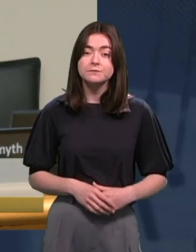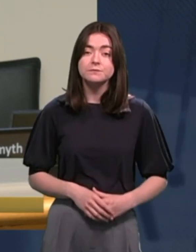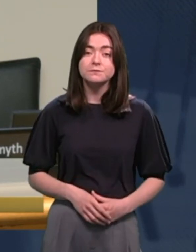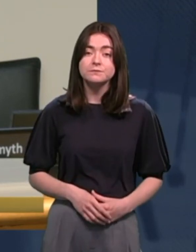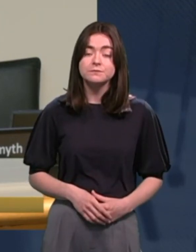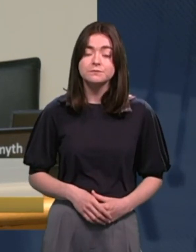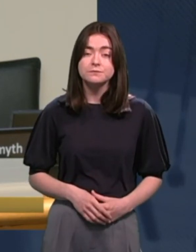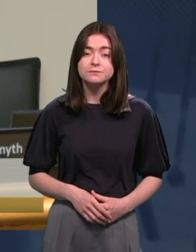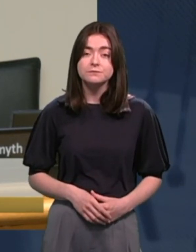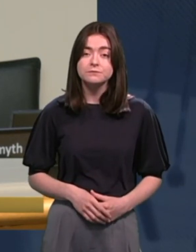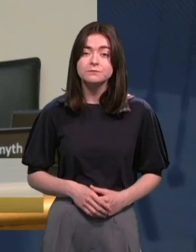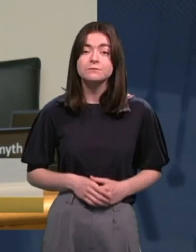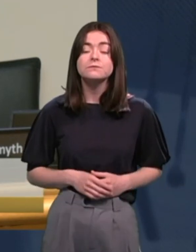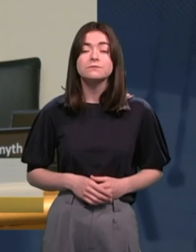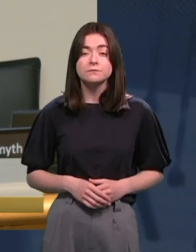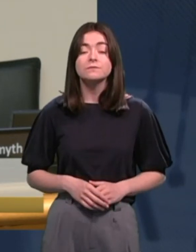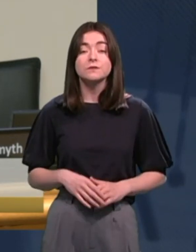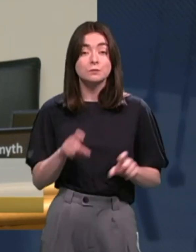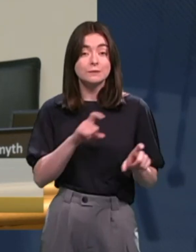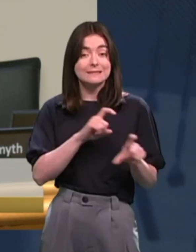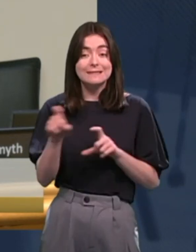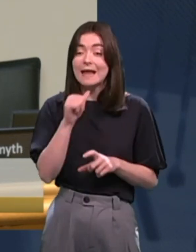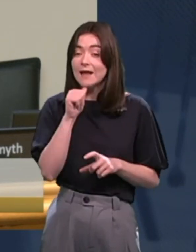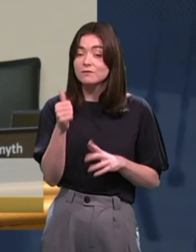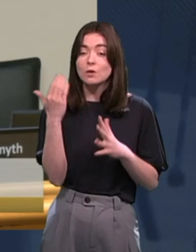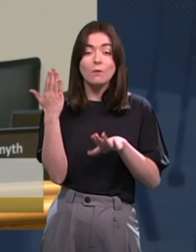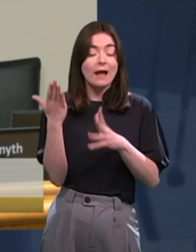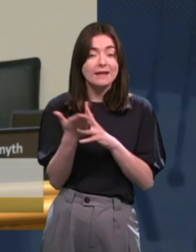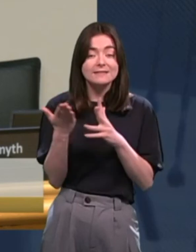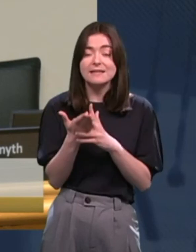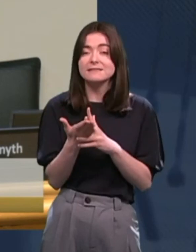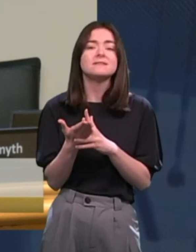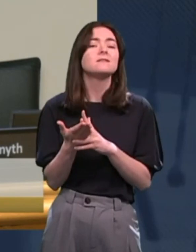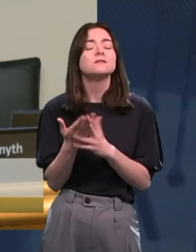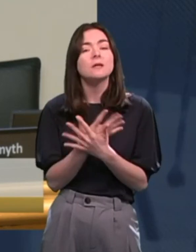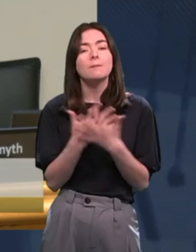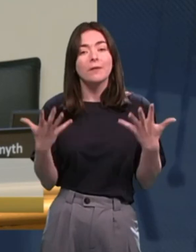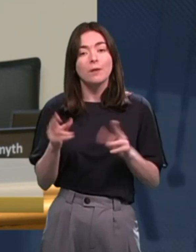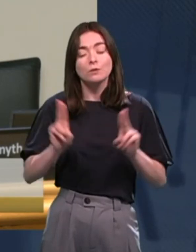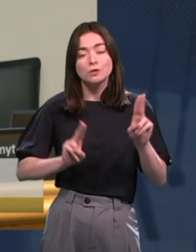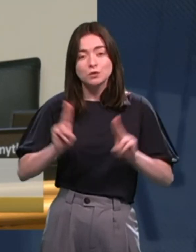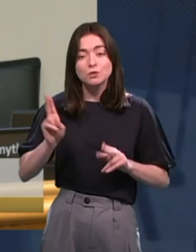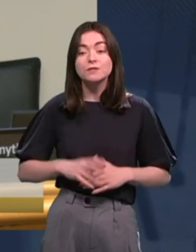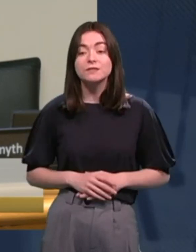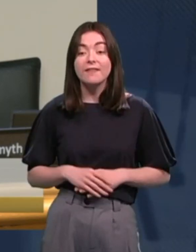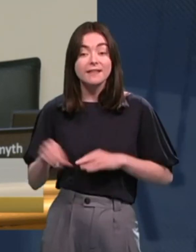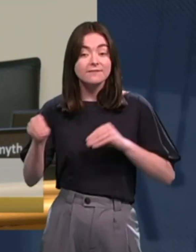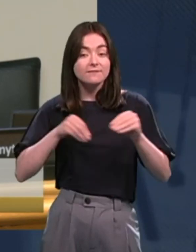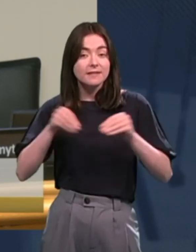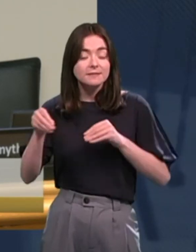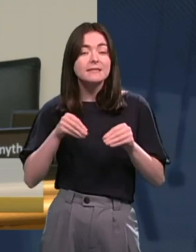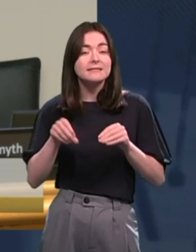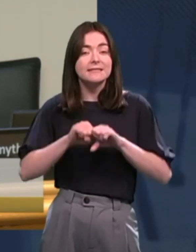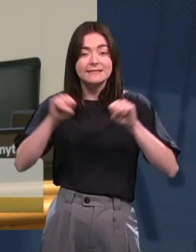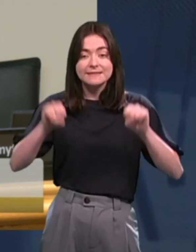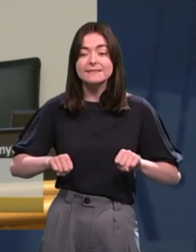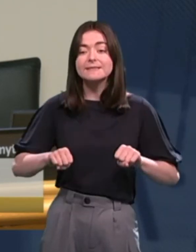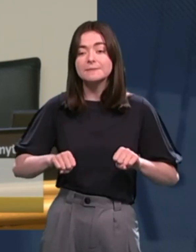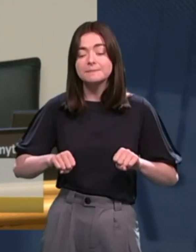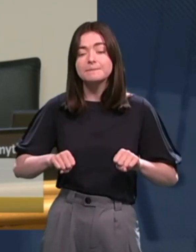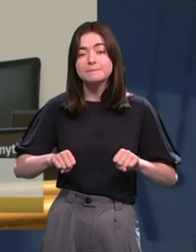in here, we still don't have access to that the same as people should. So, and that's flexibility in the systematic arrangements